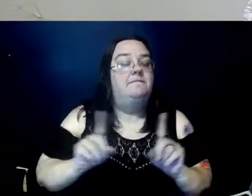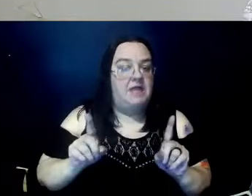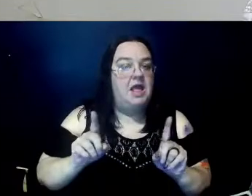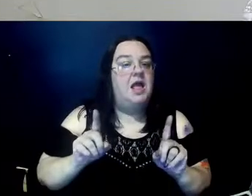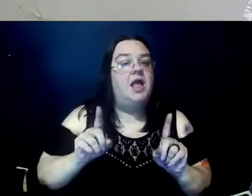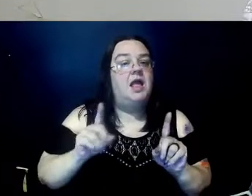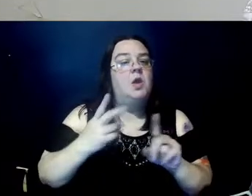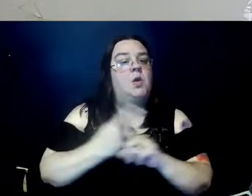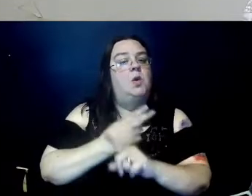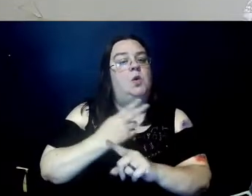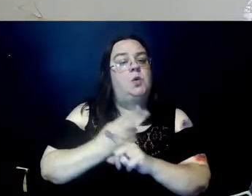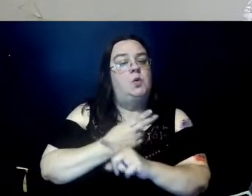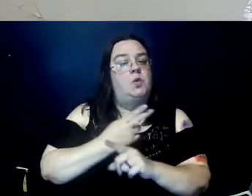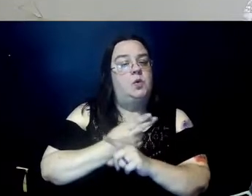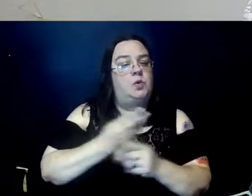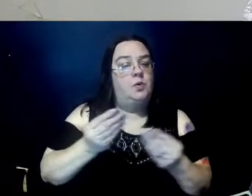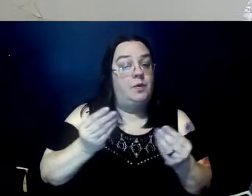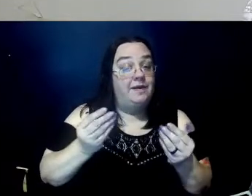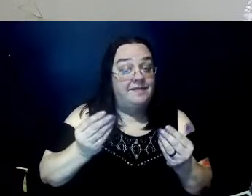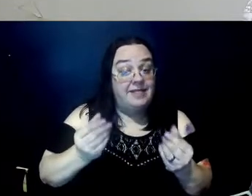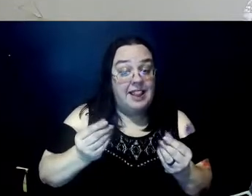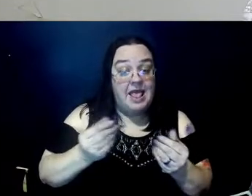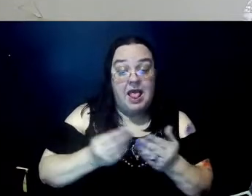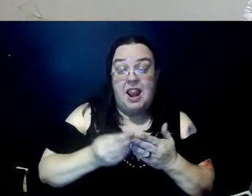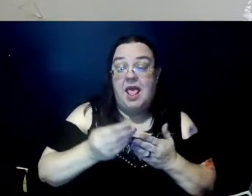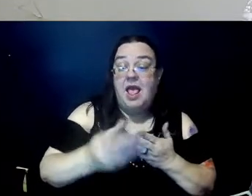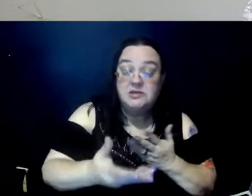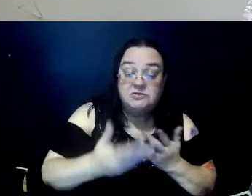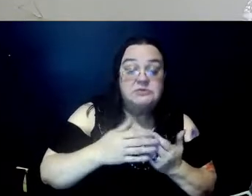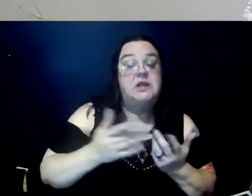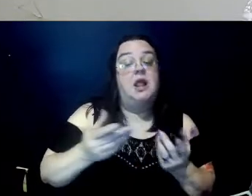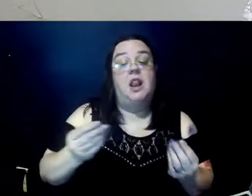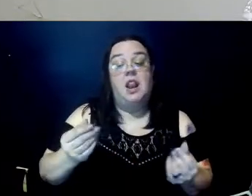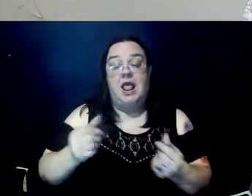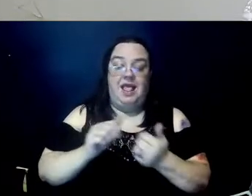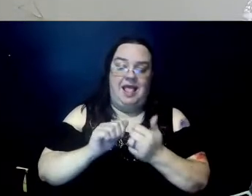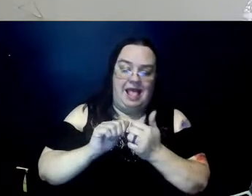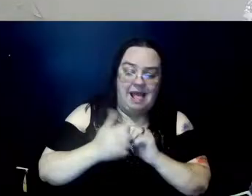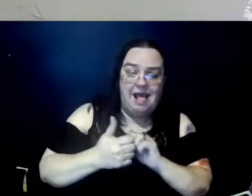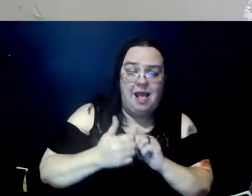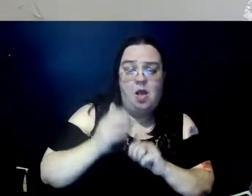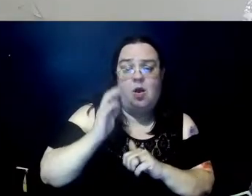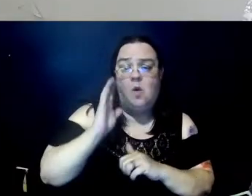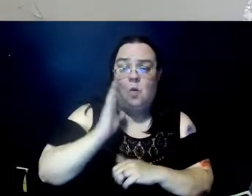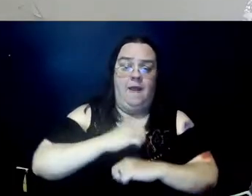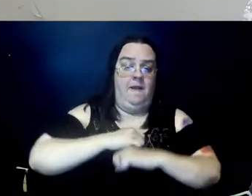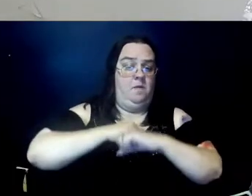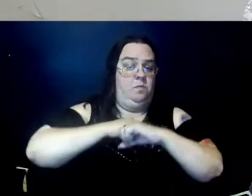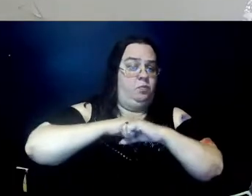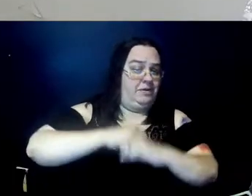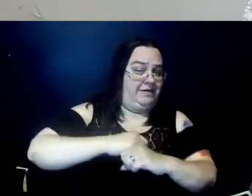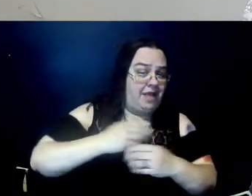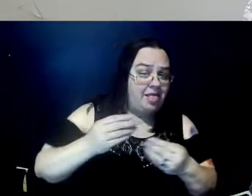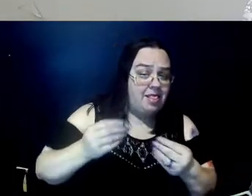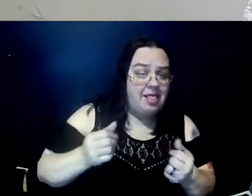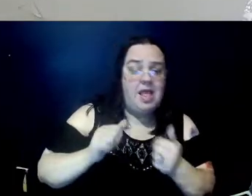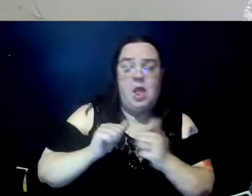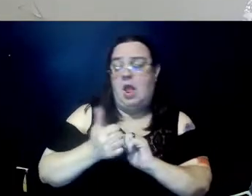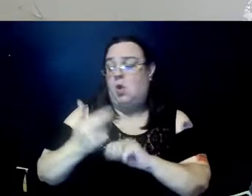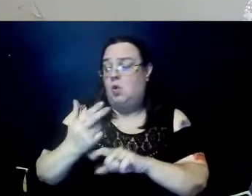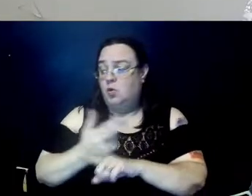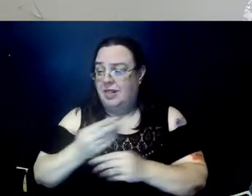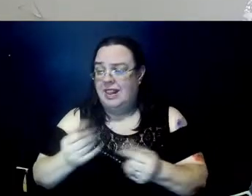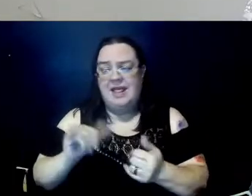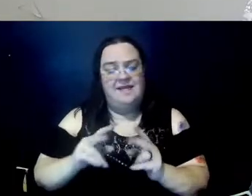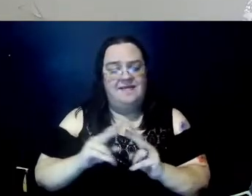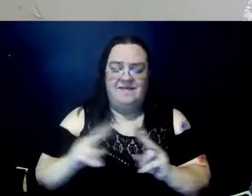of land, acquisition of land, how the land is going to be protected and used is the very essence of